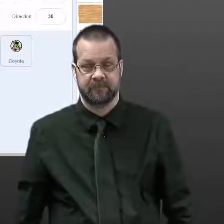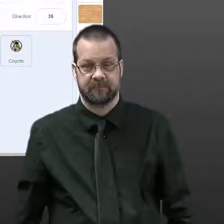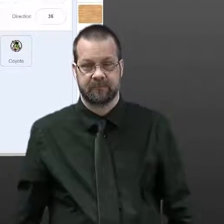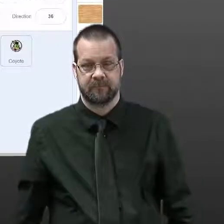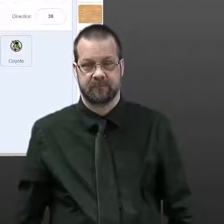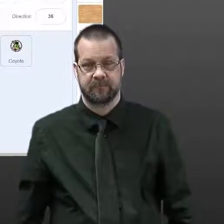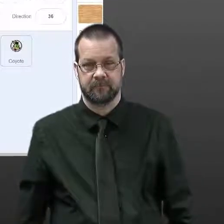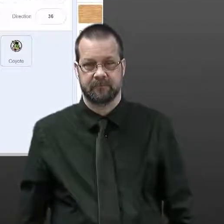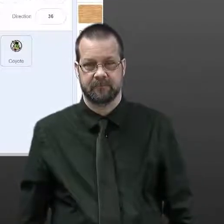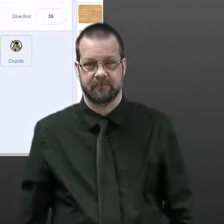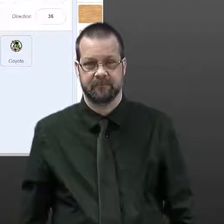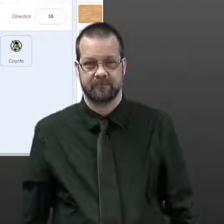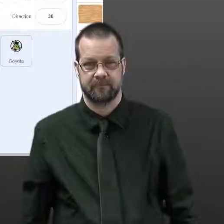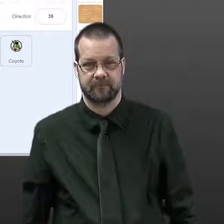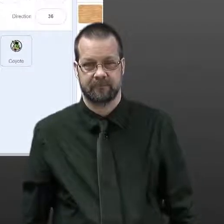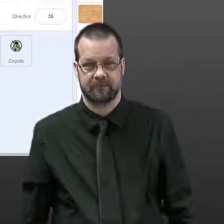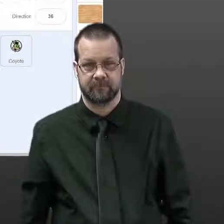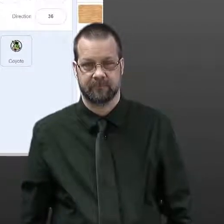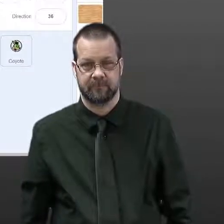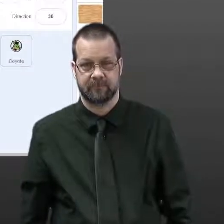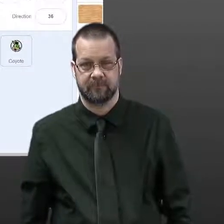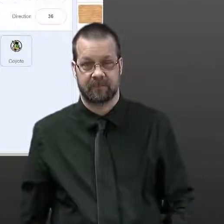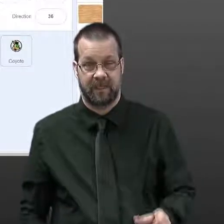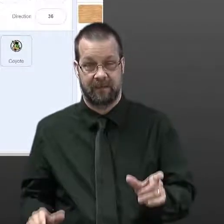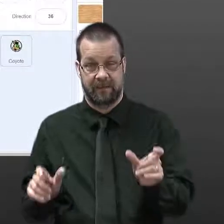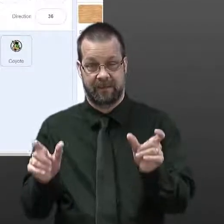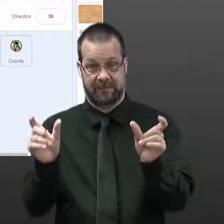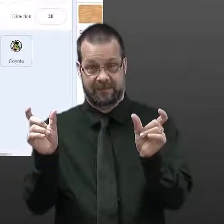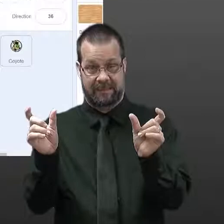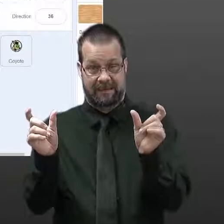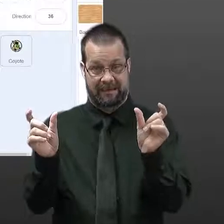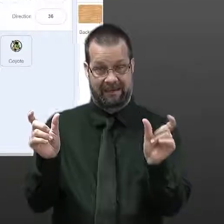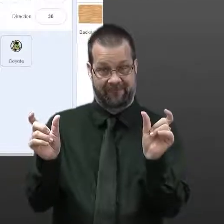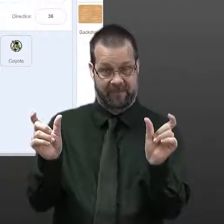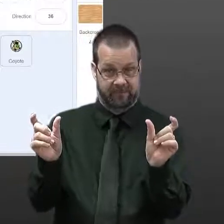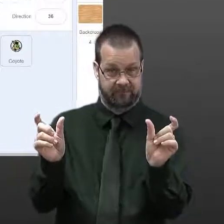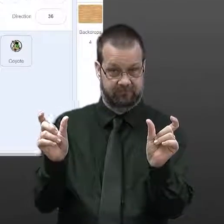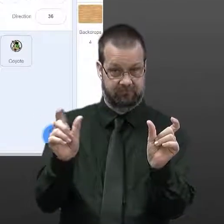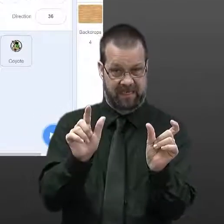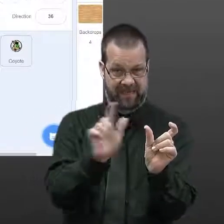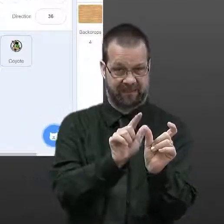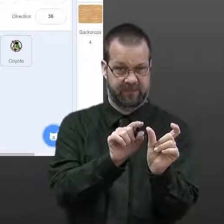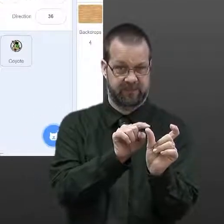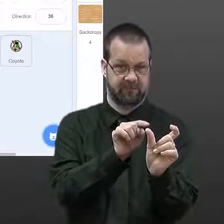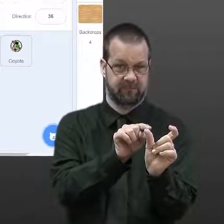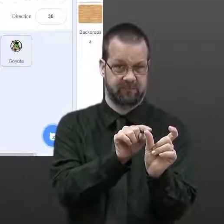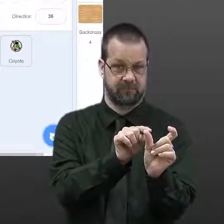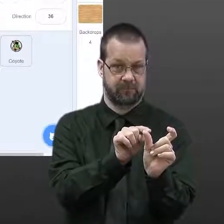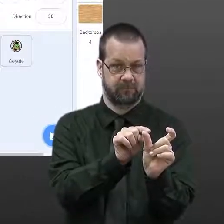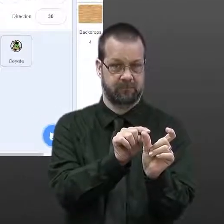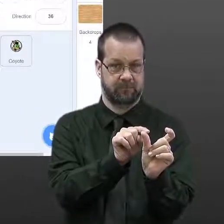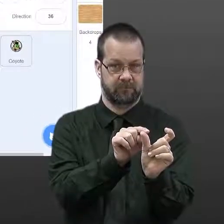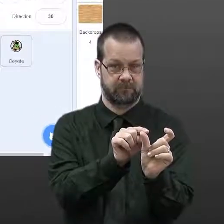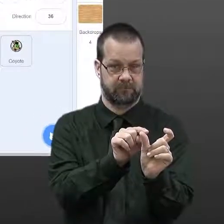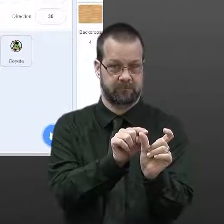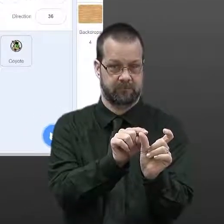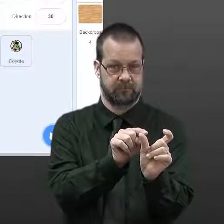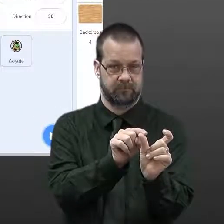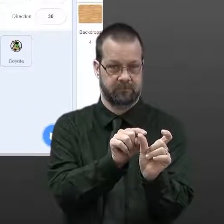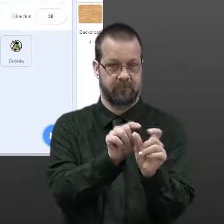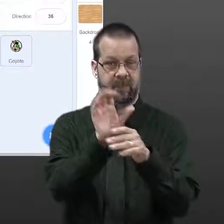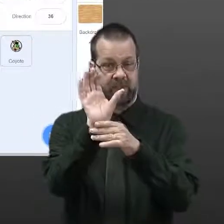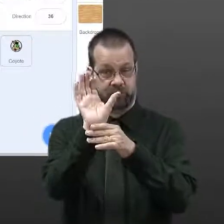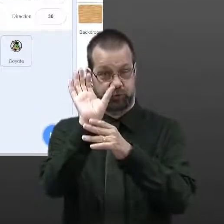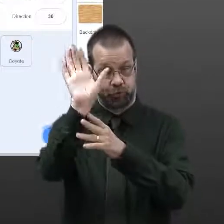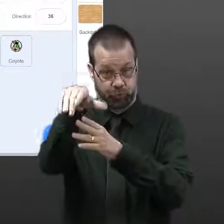same. And in variables, on the left side of this block, we are going to put the